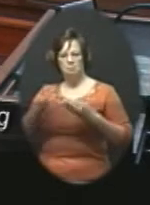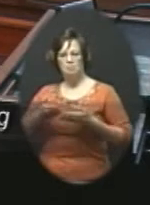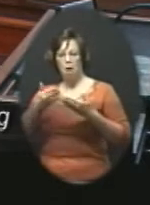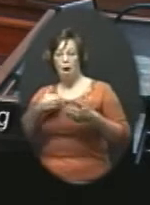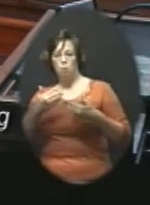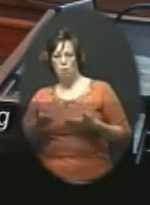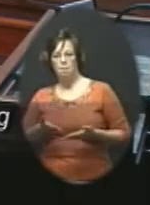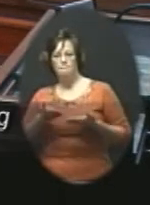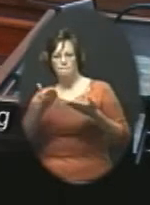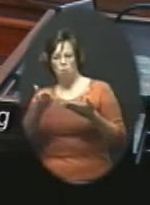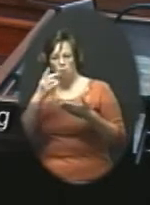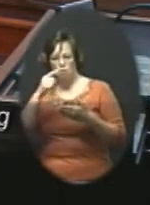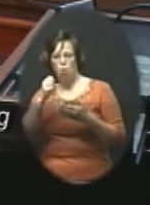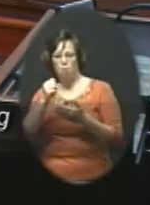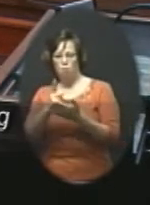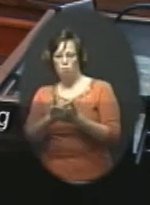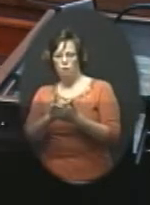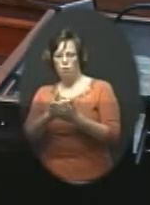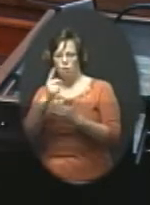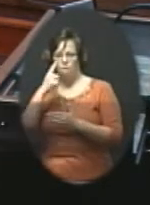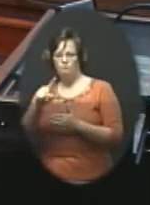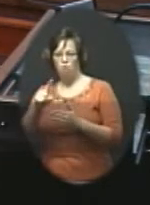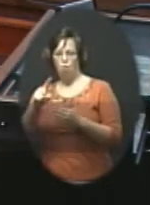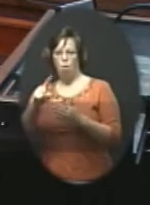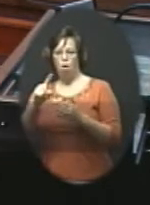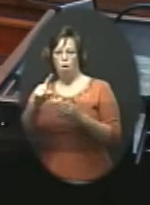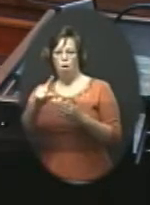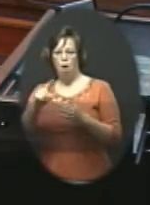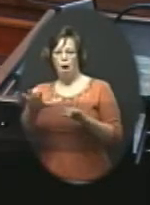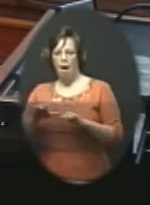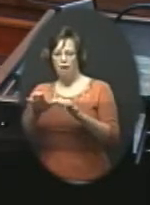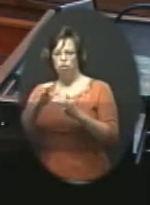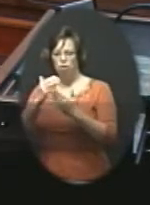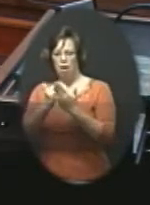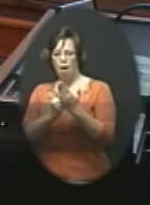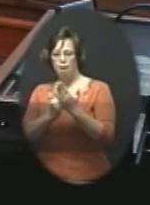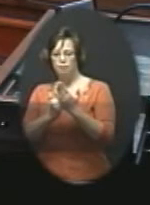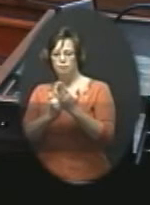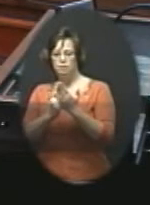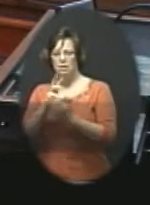would move for approval for action items